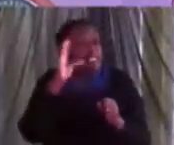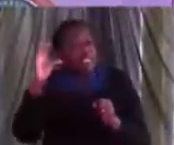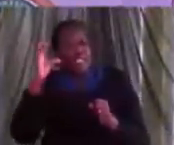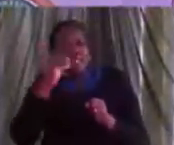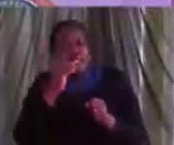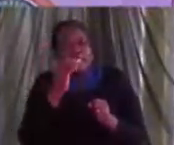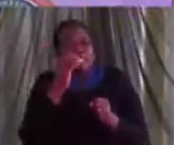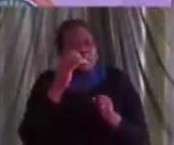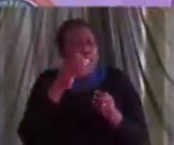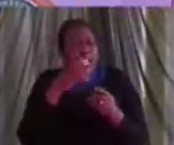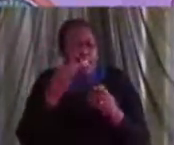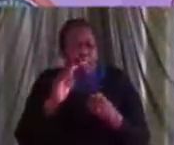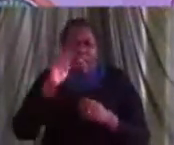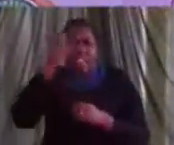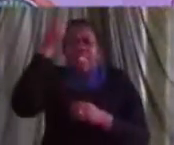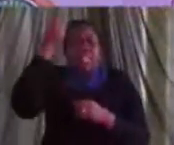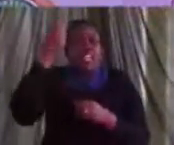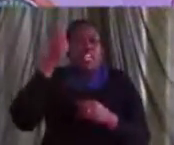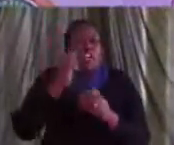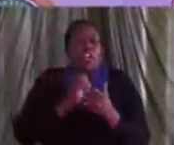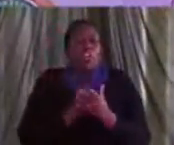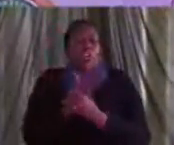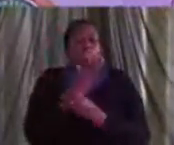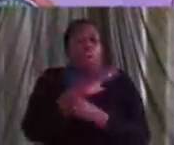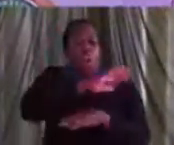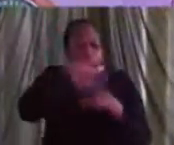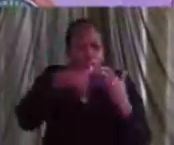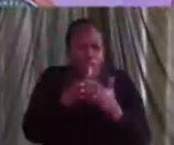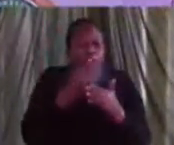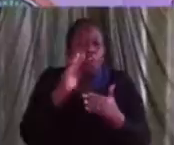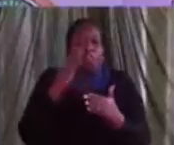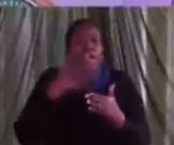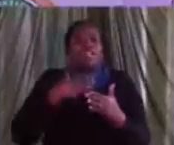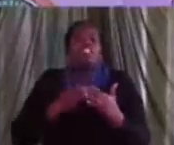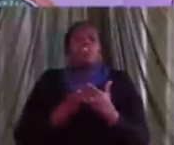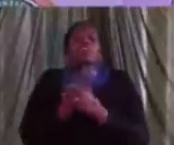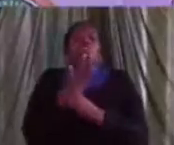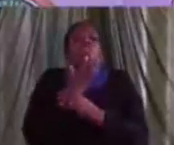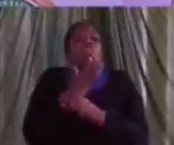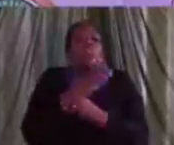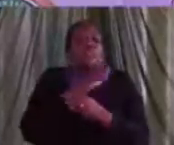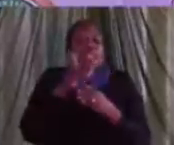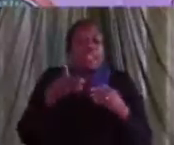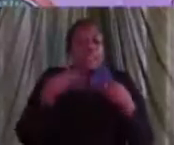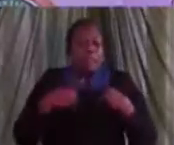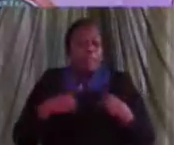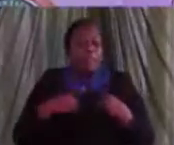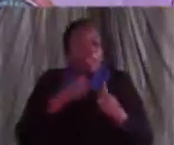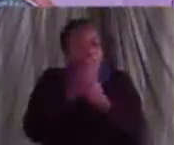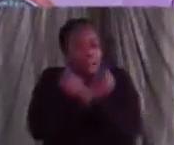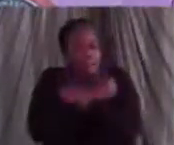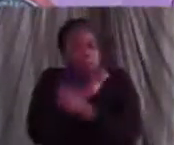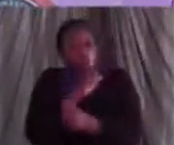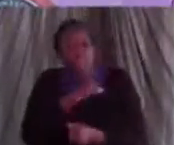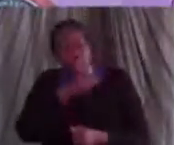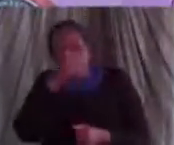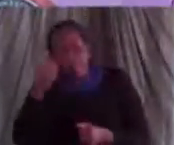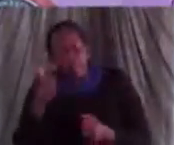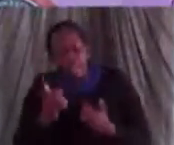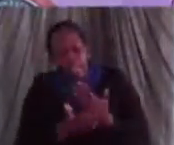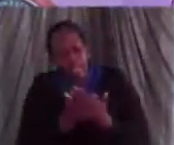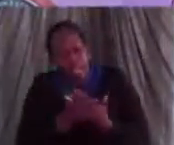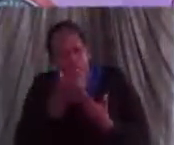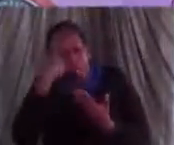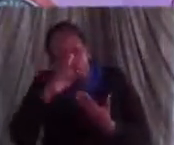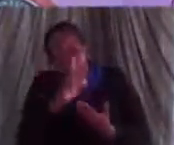grow. So get these people to tie together, like each other, nurse each other, assist